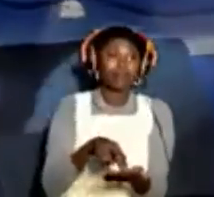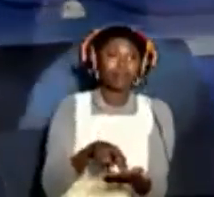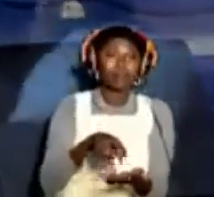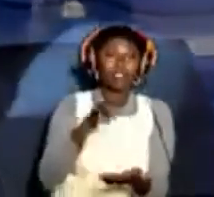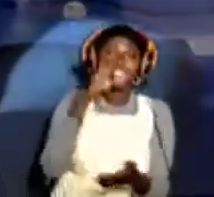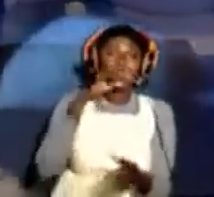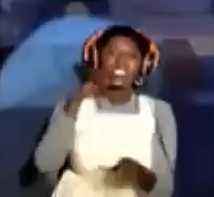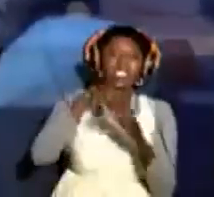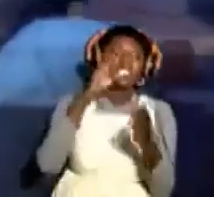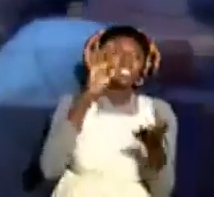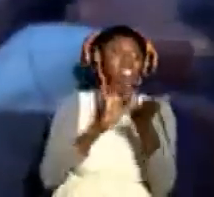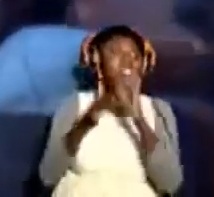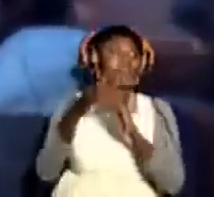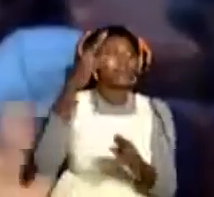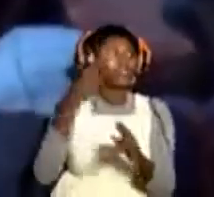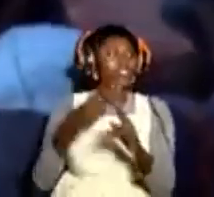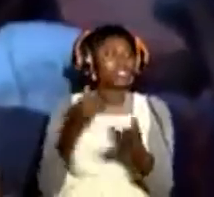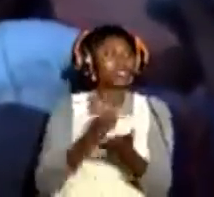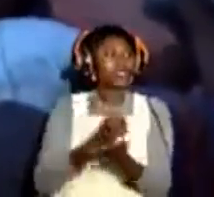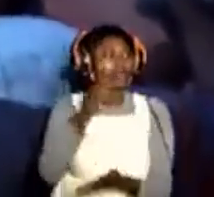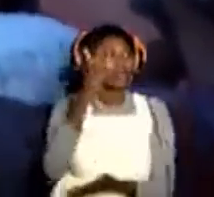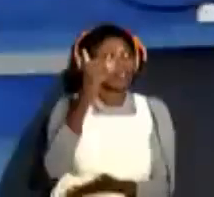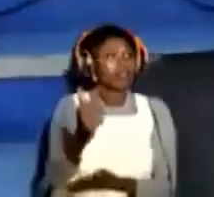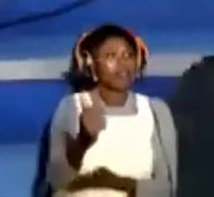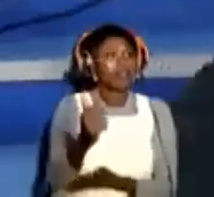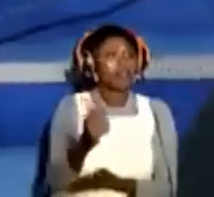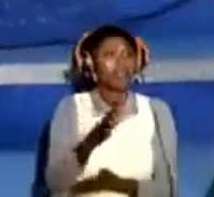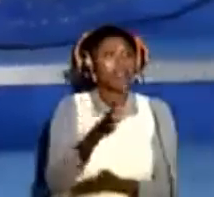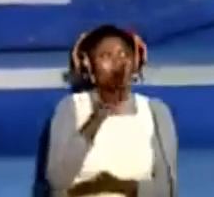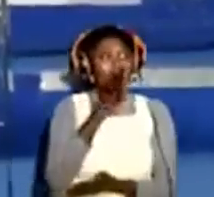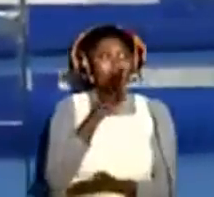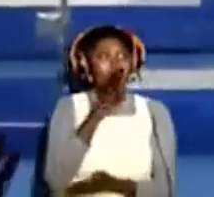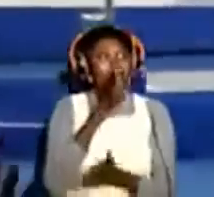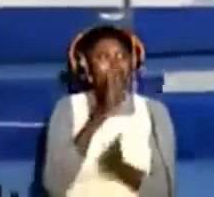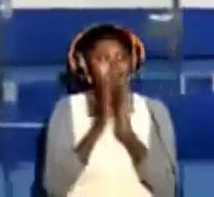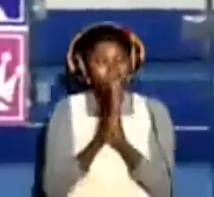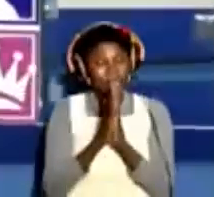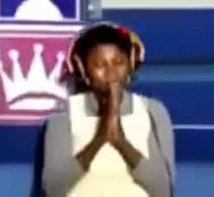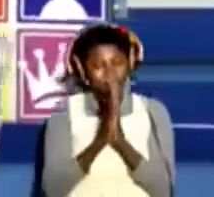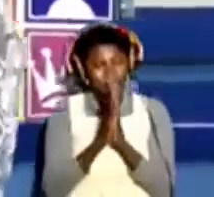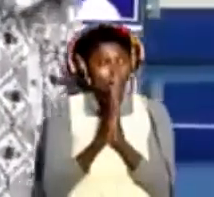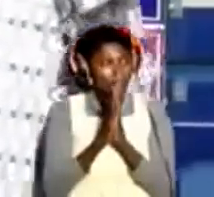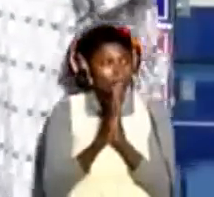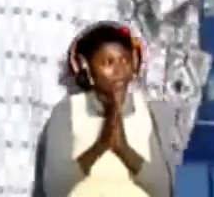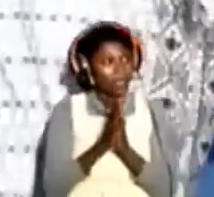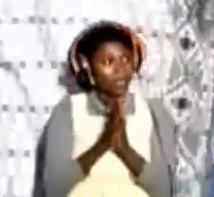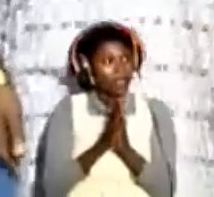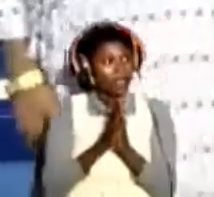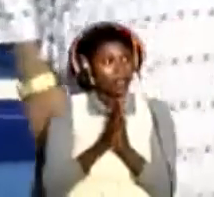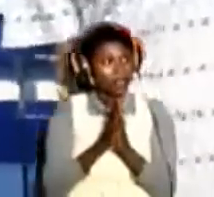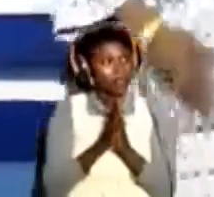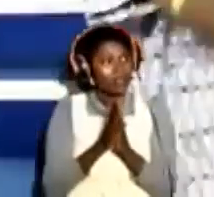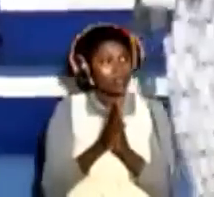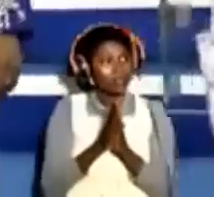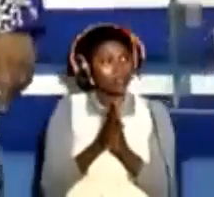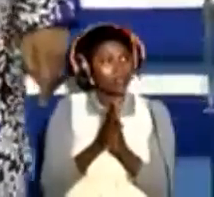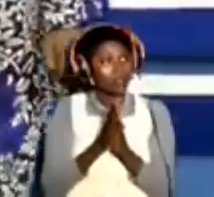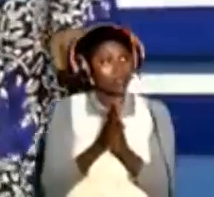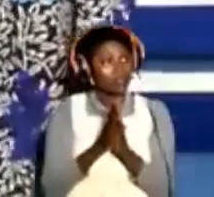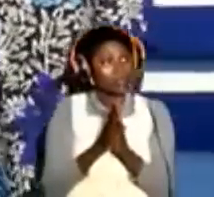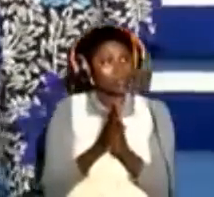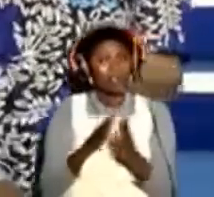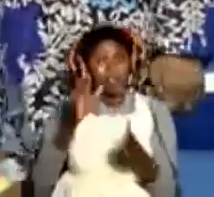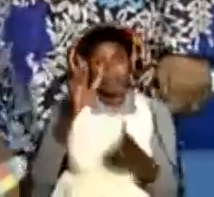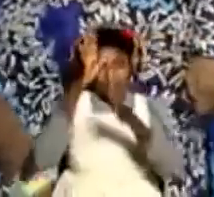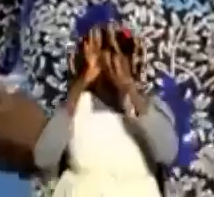In the name of Jesus. Mama, please lead us to pray. Father in heaven,